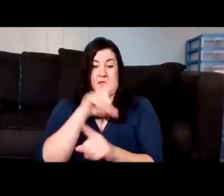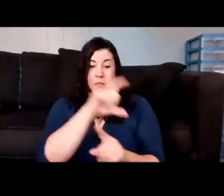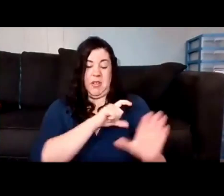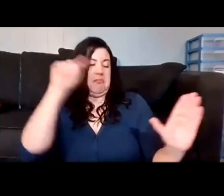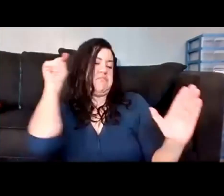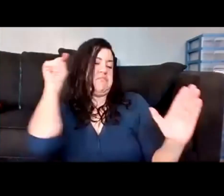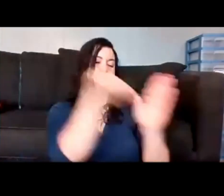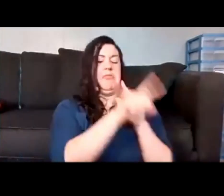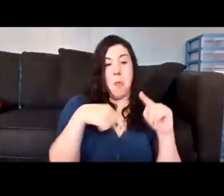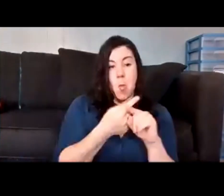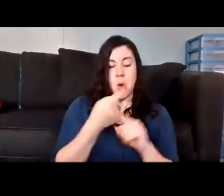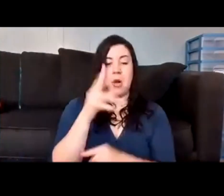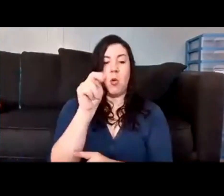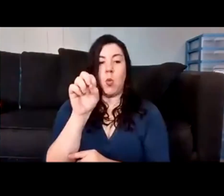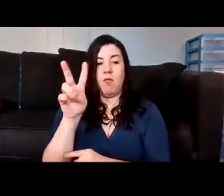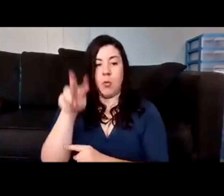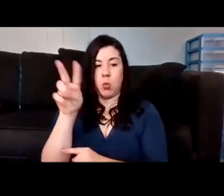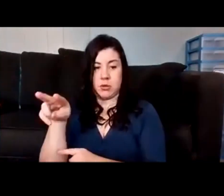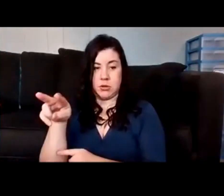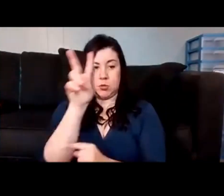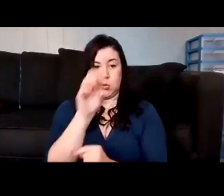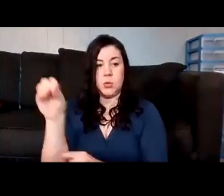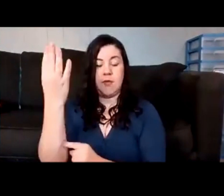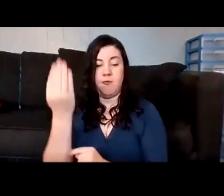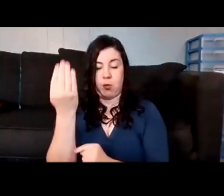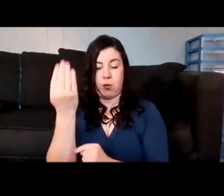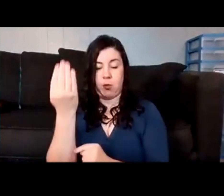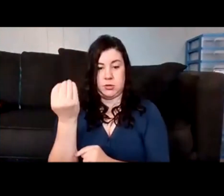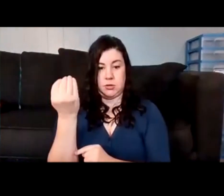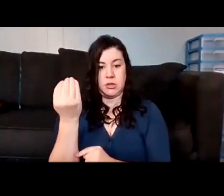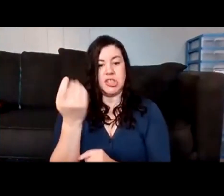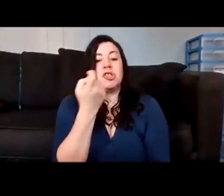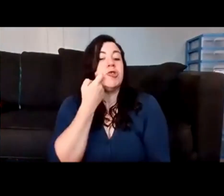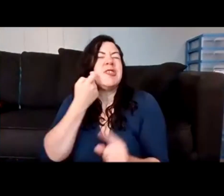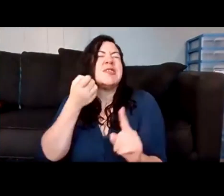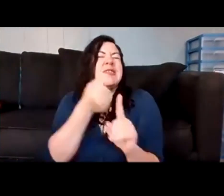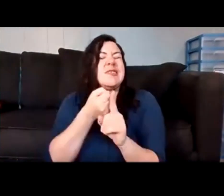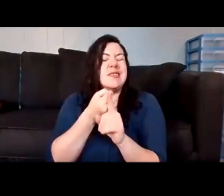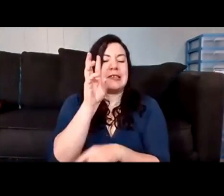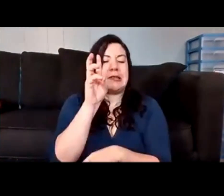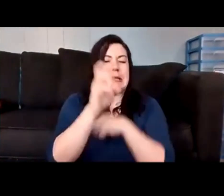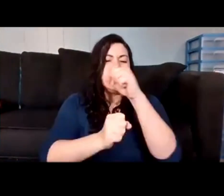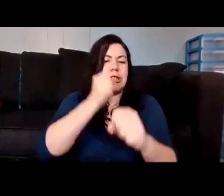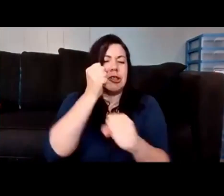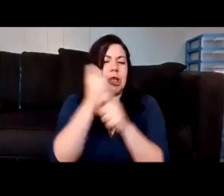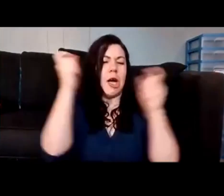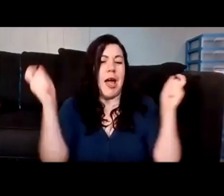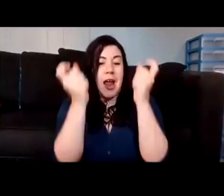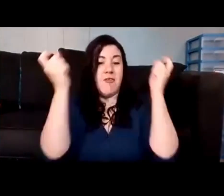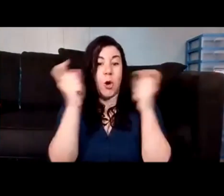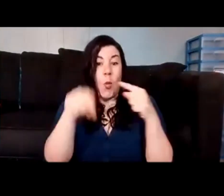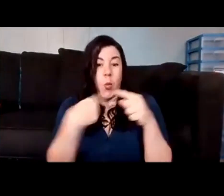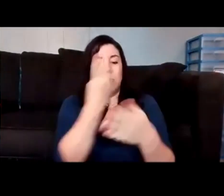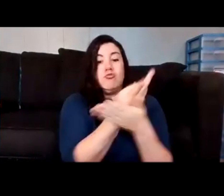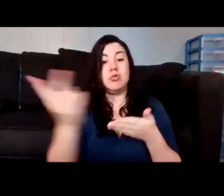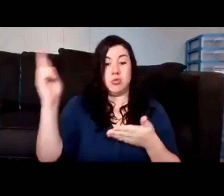22nd, 2014. The 6th anniversary was just 2 weeks ago. So she came in